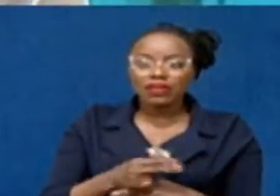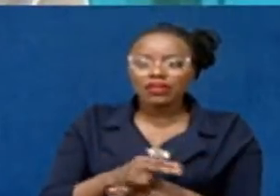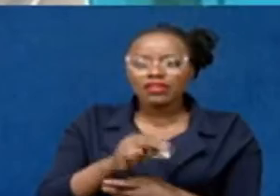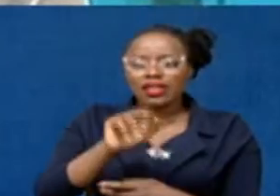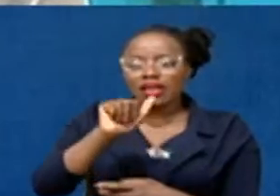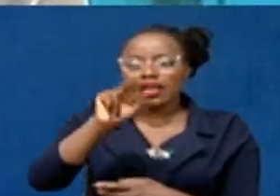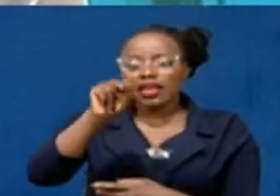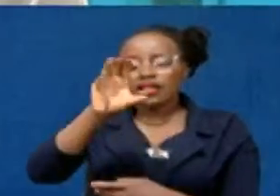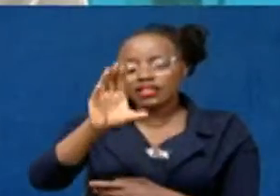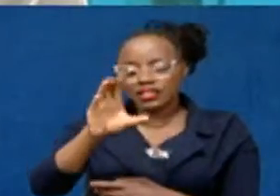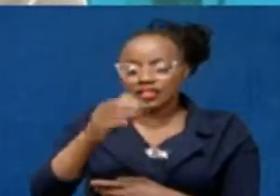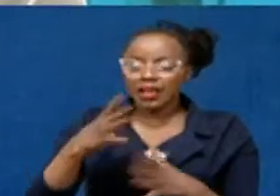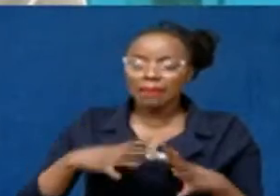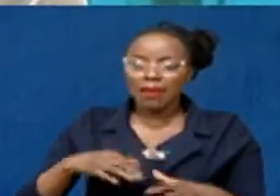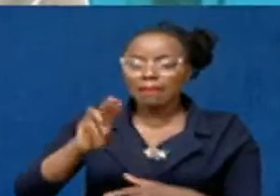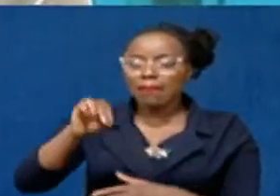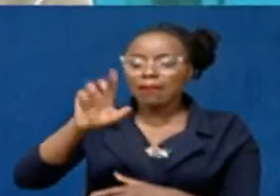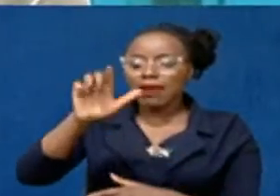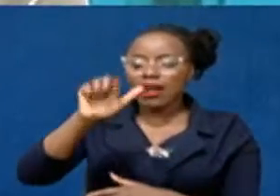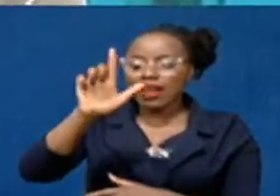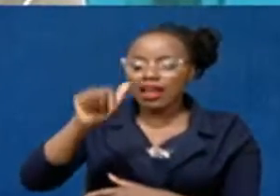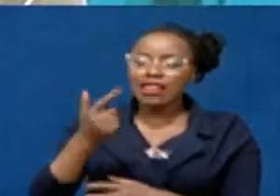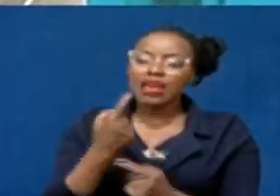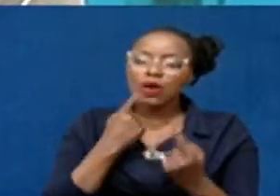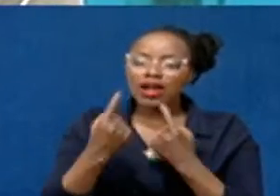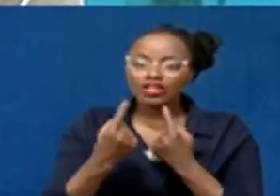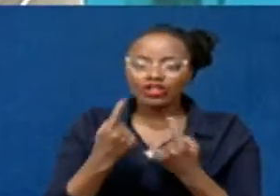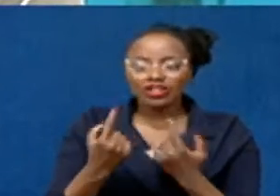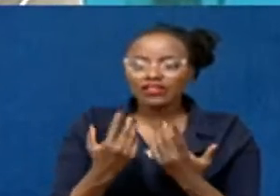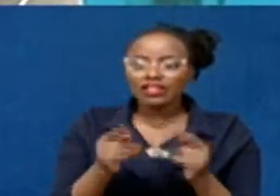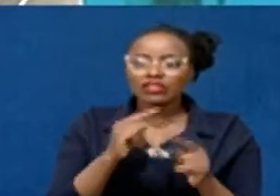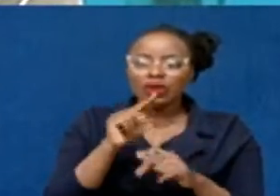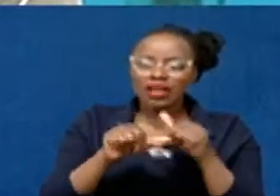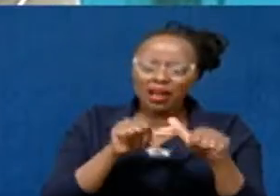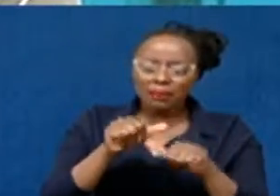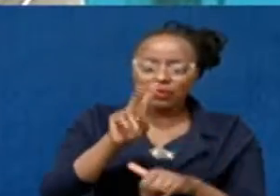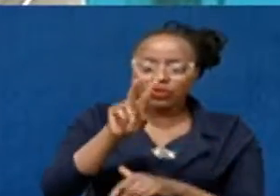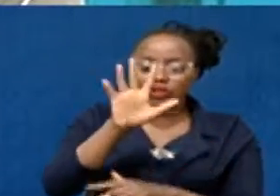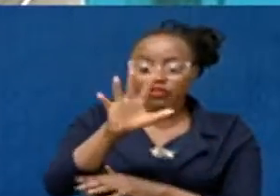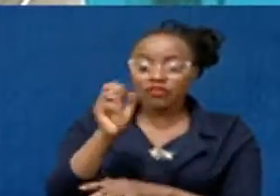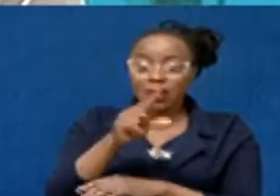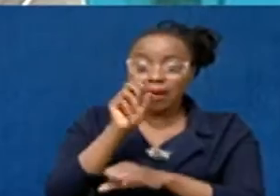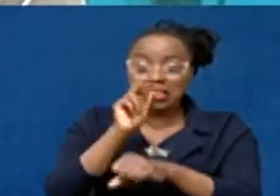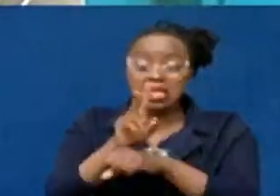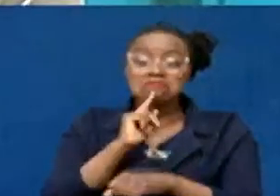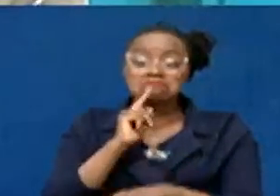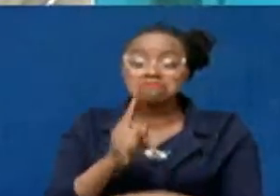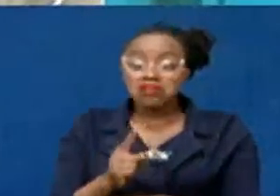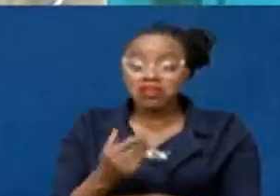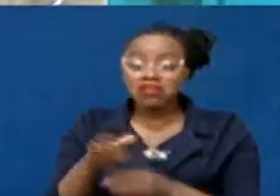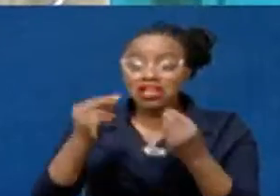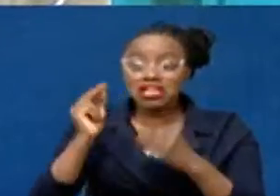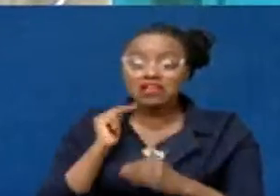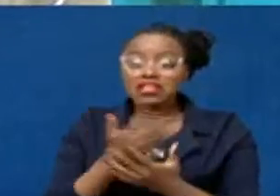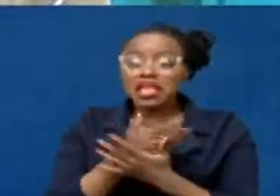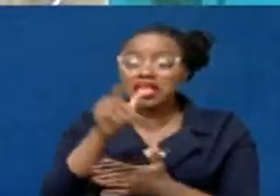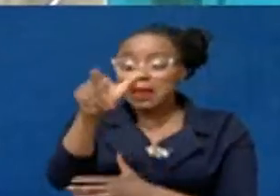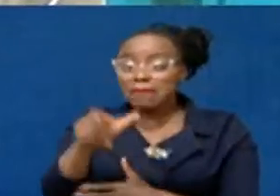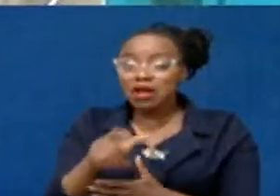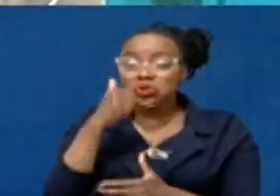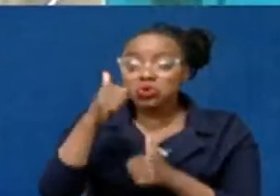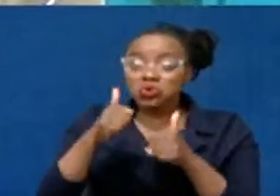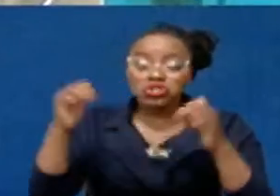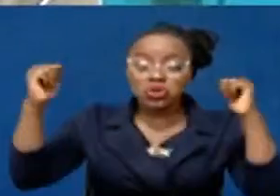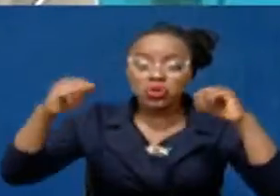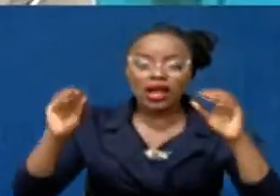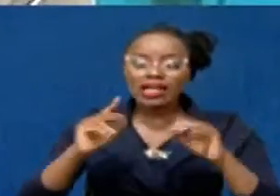people, Malala and company spoke, when they were talking about the 25th of December, they were not saying, give us any candidate that you